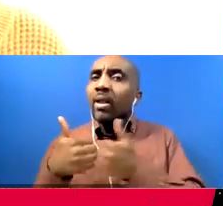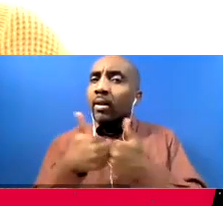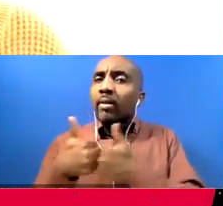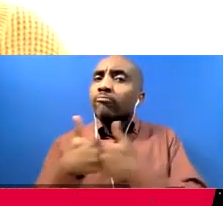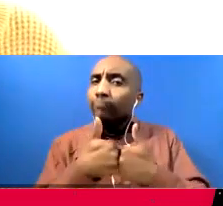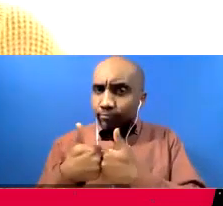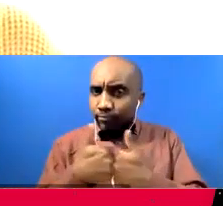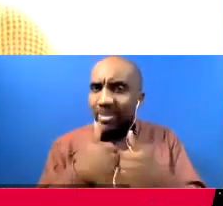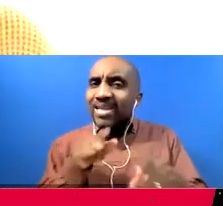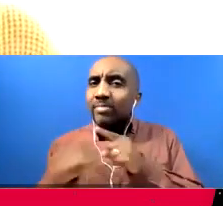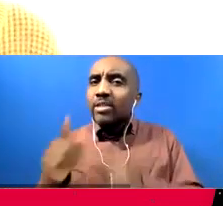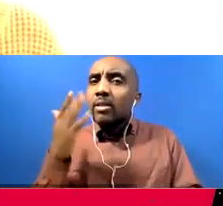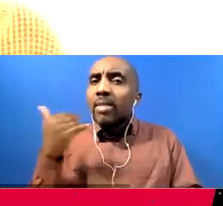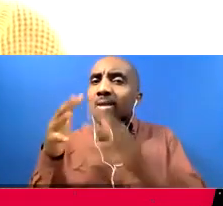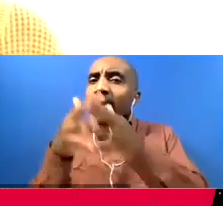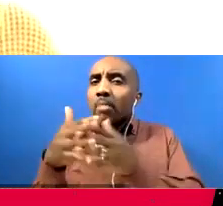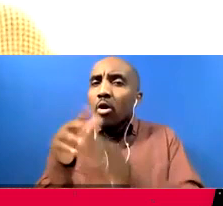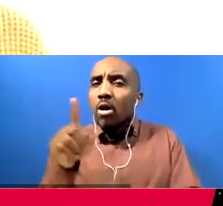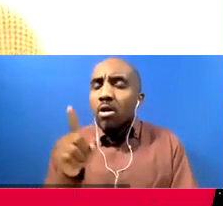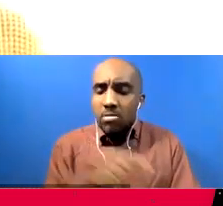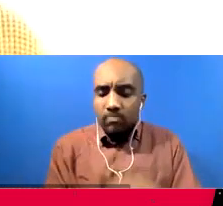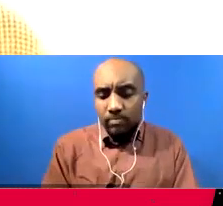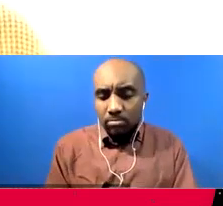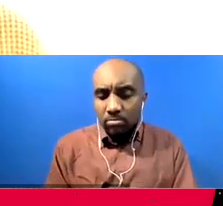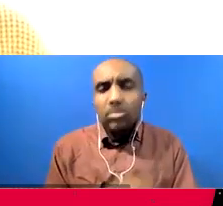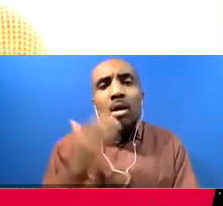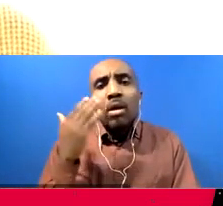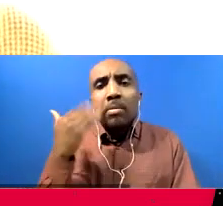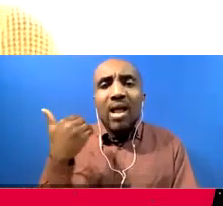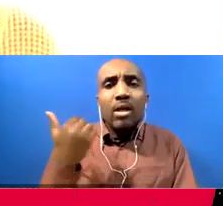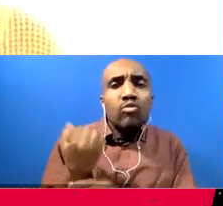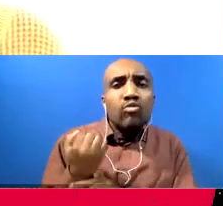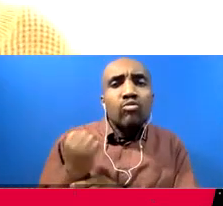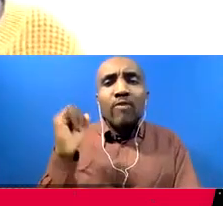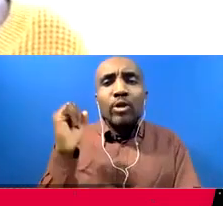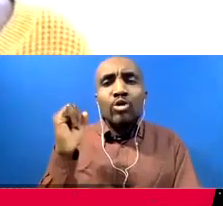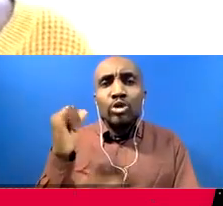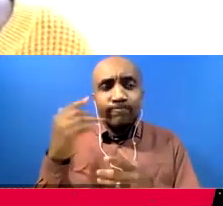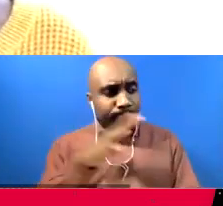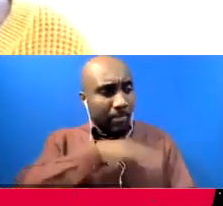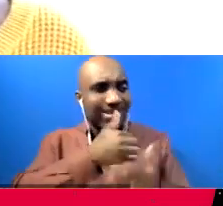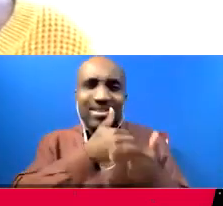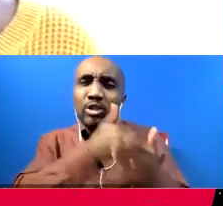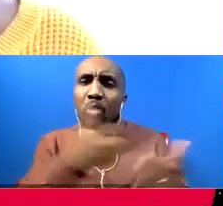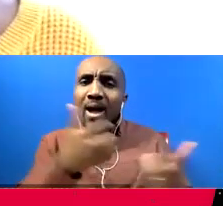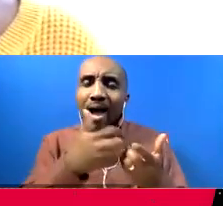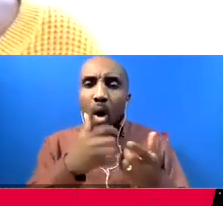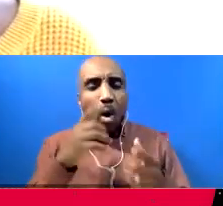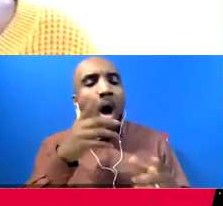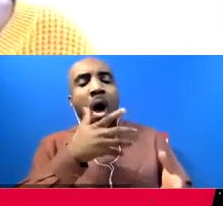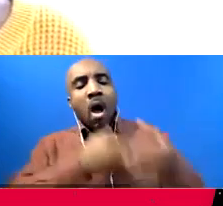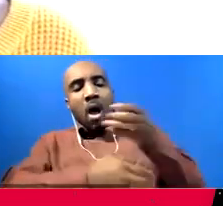especially Black people in the US. So most Black revolutionaries came to support Palestine through a lens of decolonization